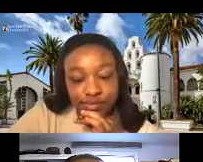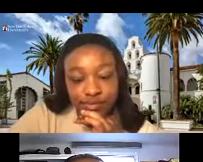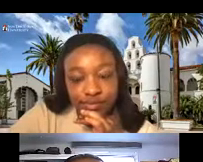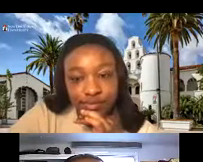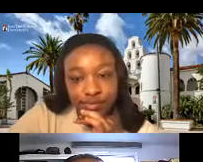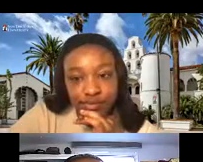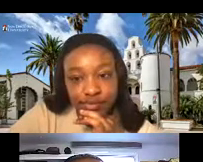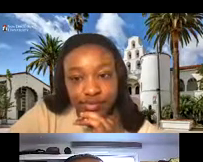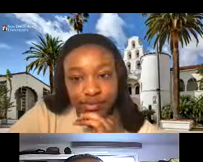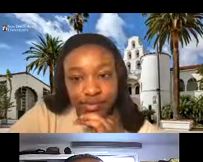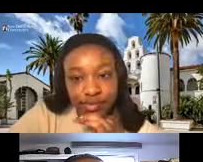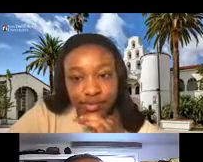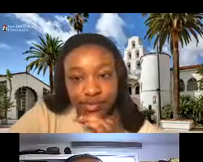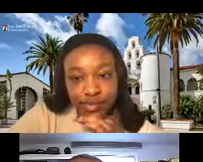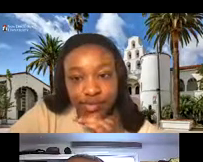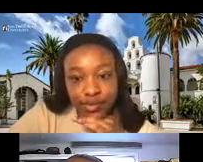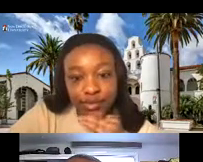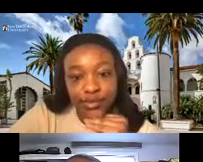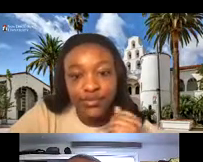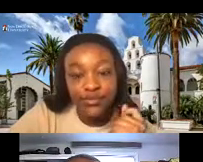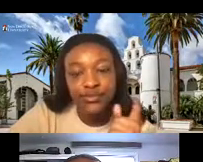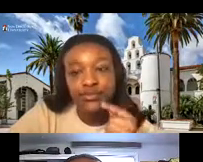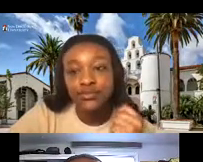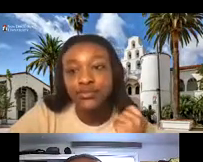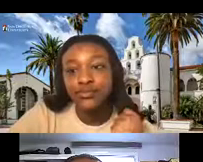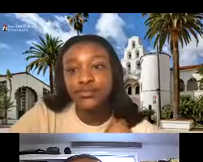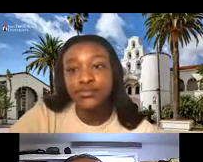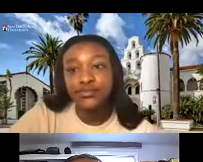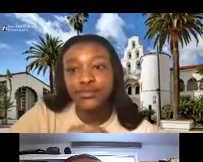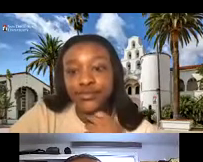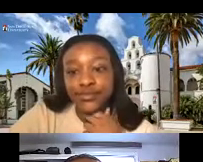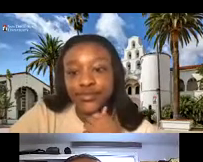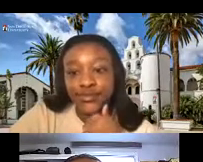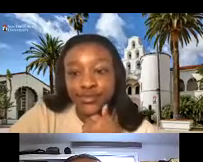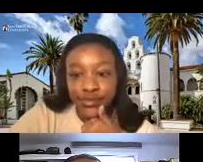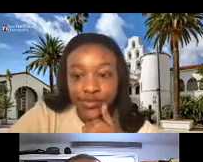everyone that wanna join, have you all joined?